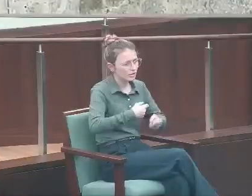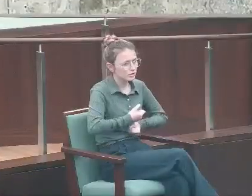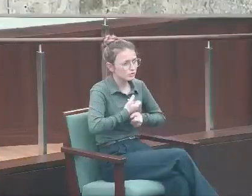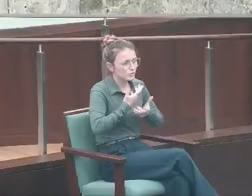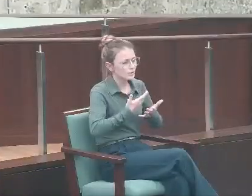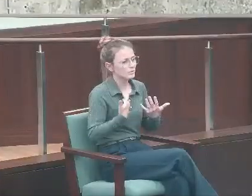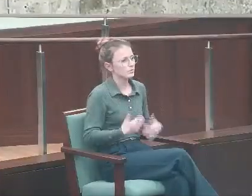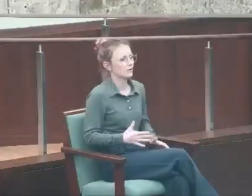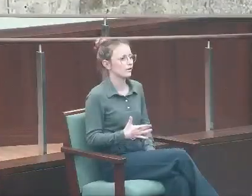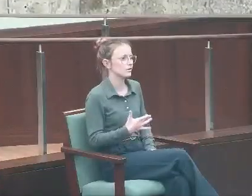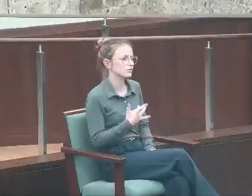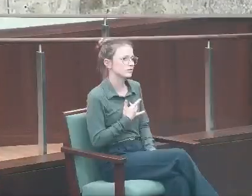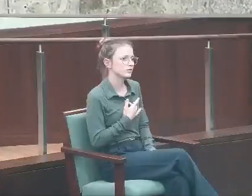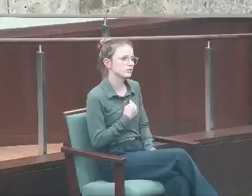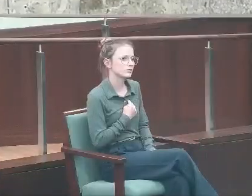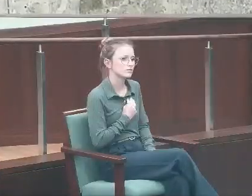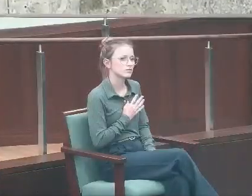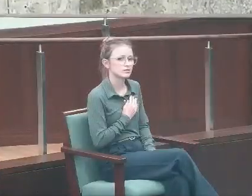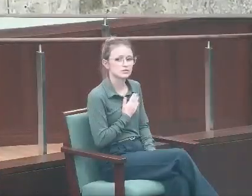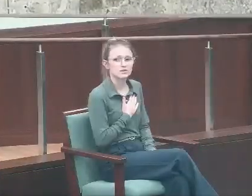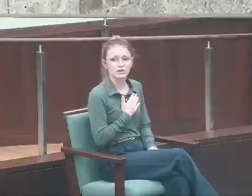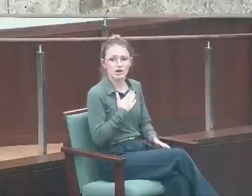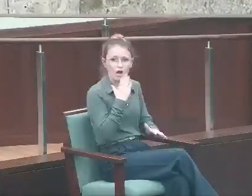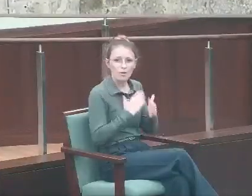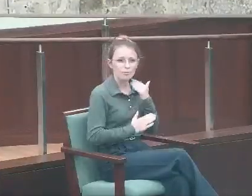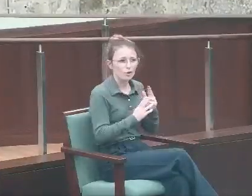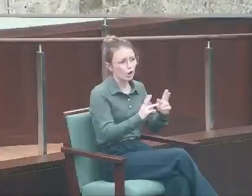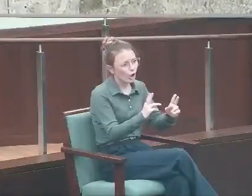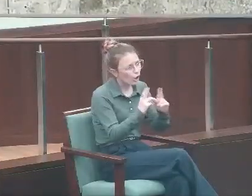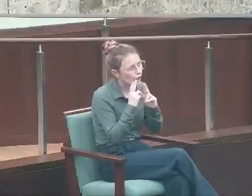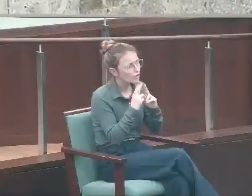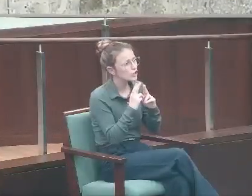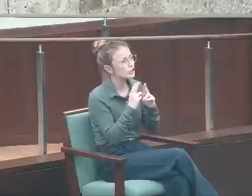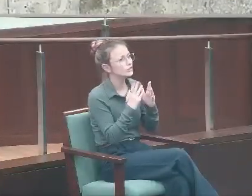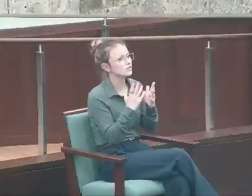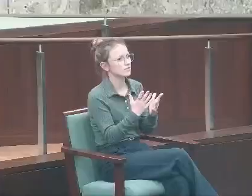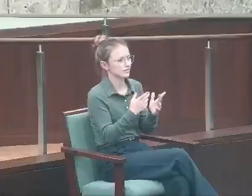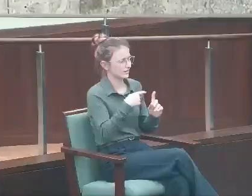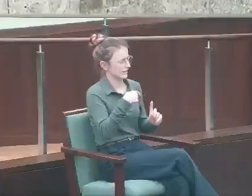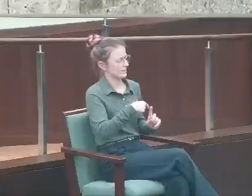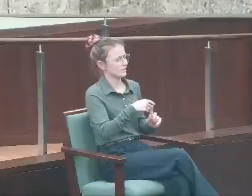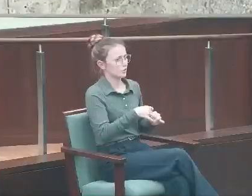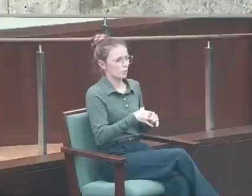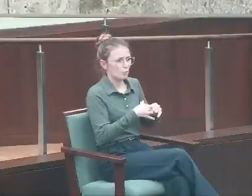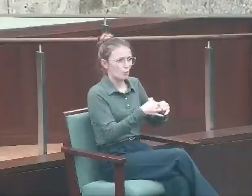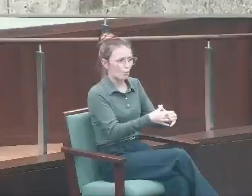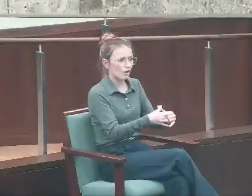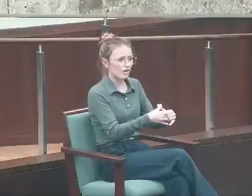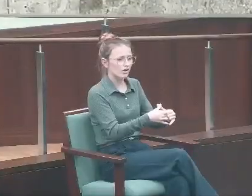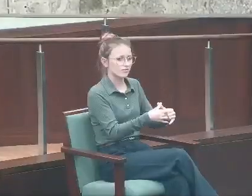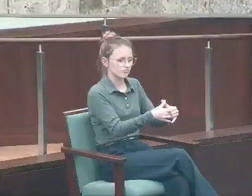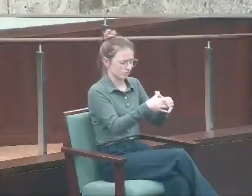am, how humbled I am, how honored I am by this award and to be before you today.